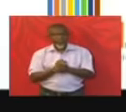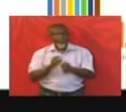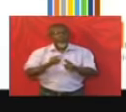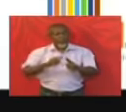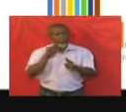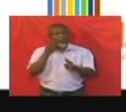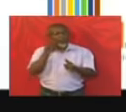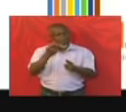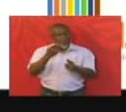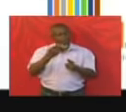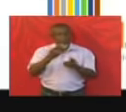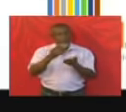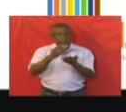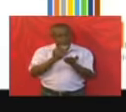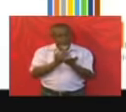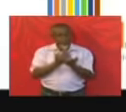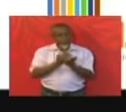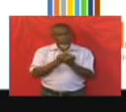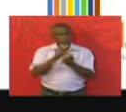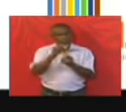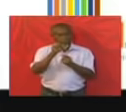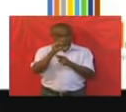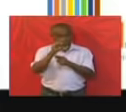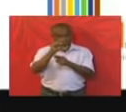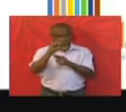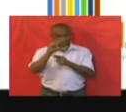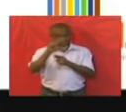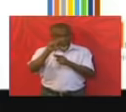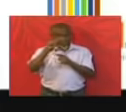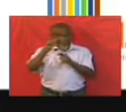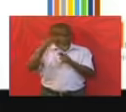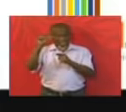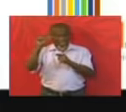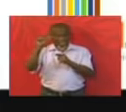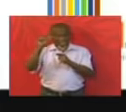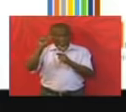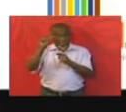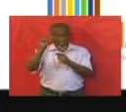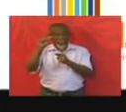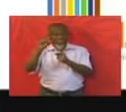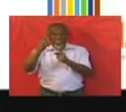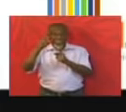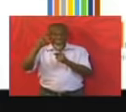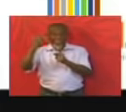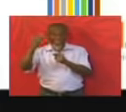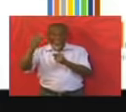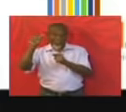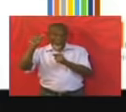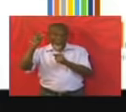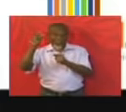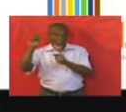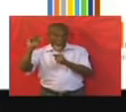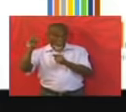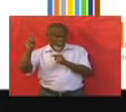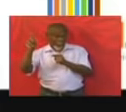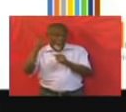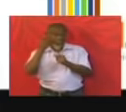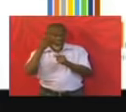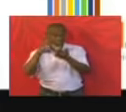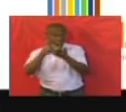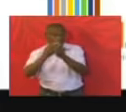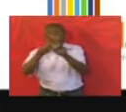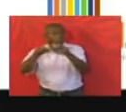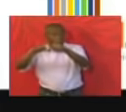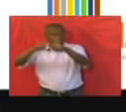couple notable exceptions. In Anderson, David had an increase instead of a decrease, so too Tobago, but the rest of them did have some